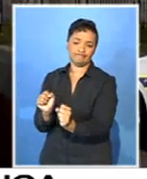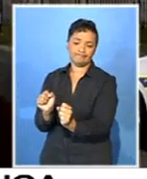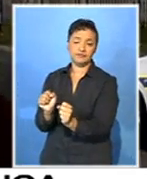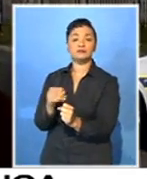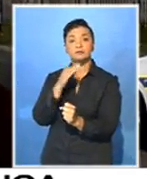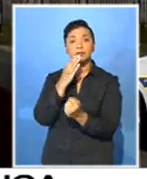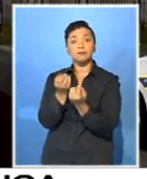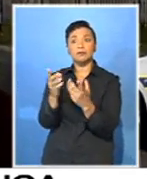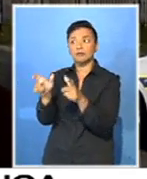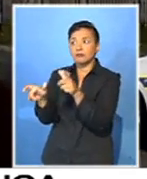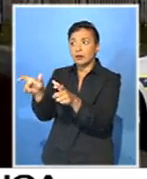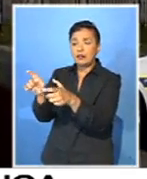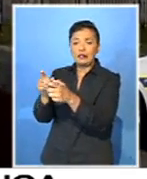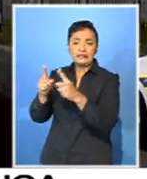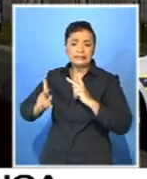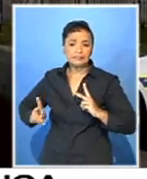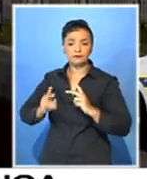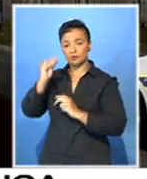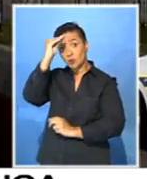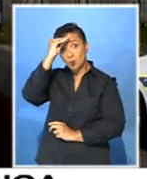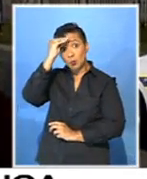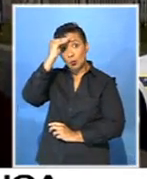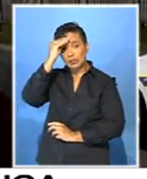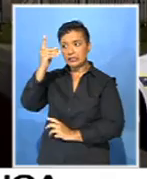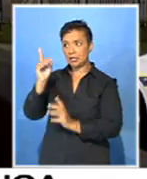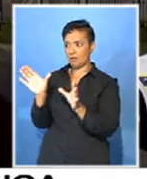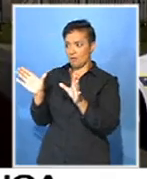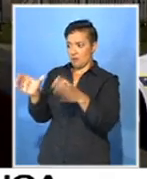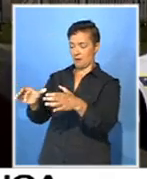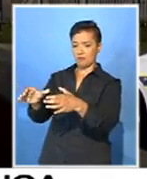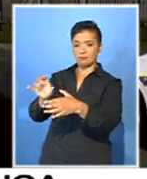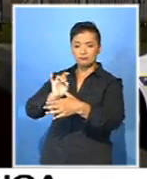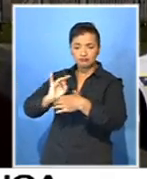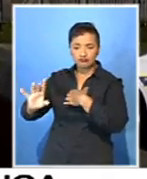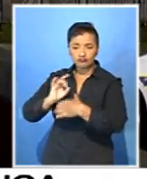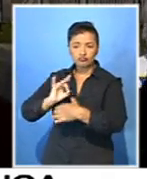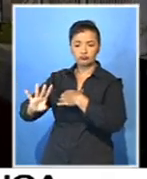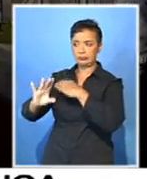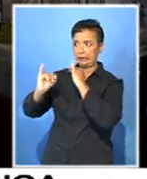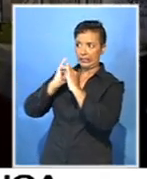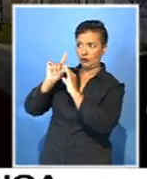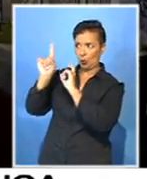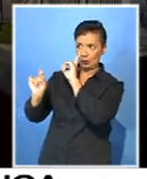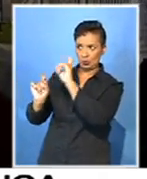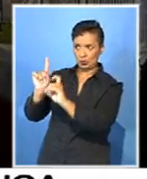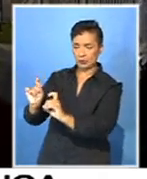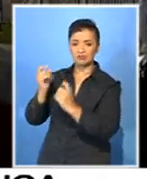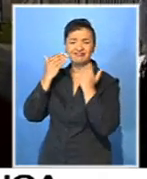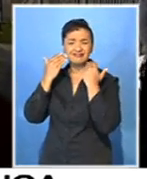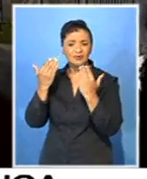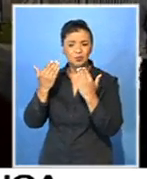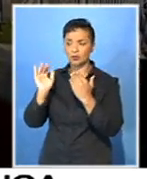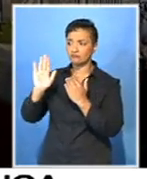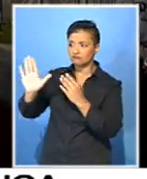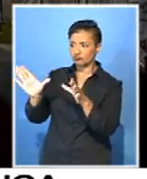I suppose, people, different ranks and different parts of the police will be conducting interviews with them. We don't know what